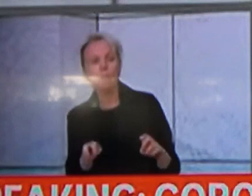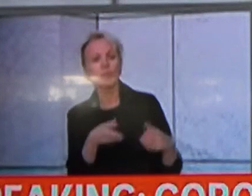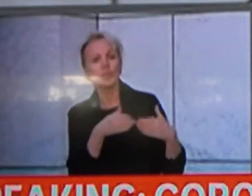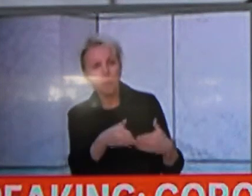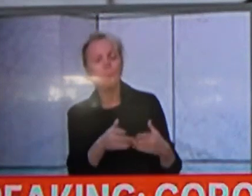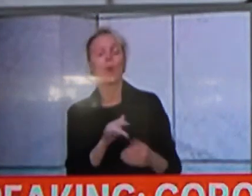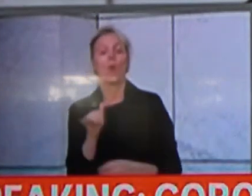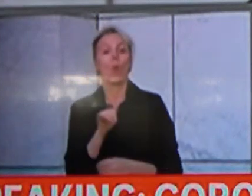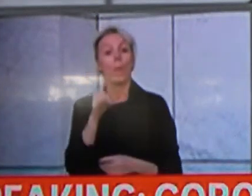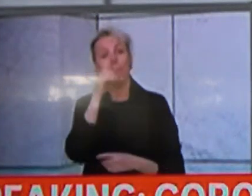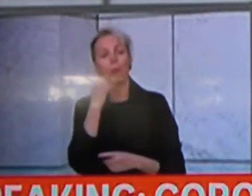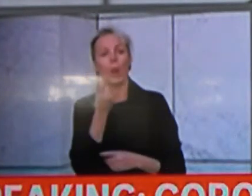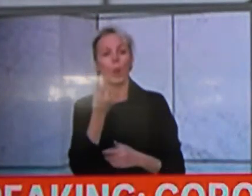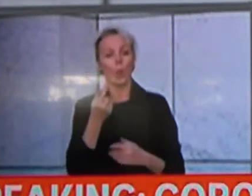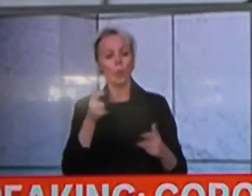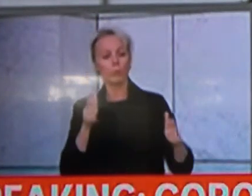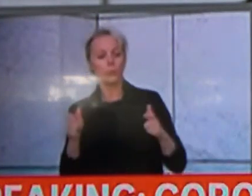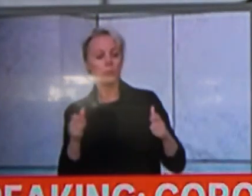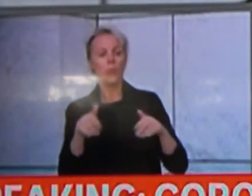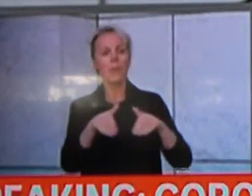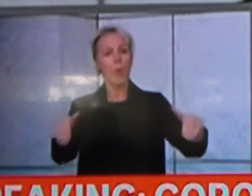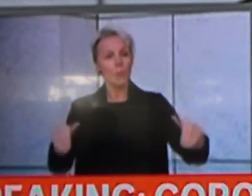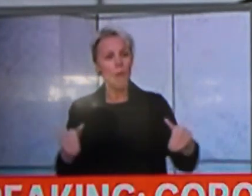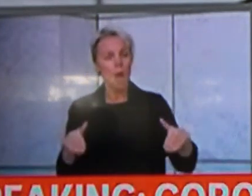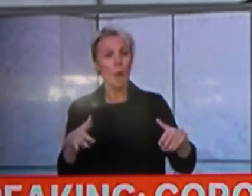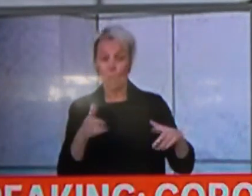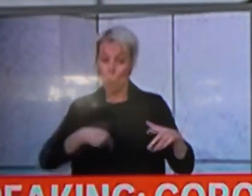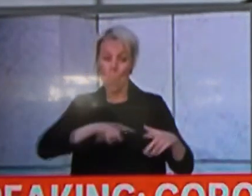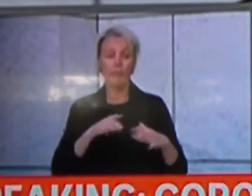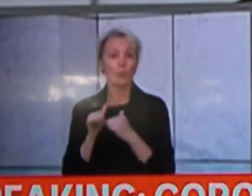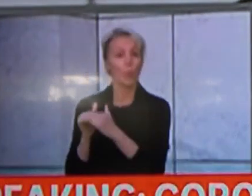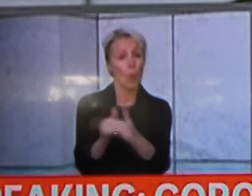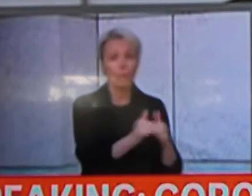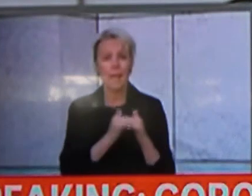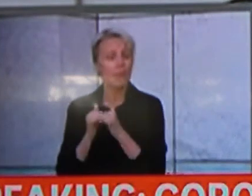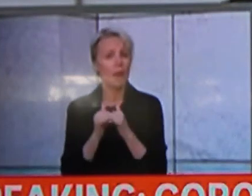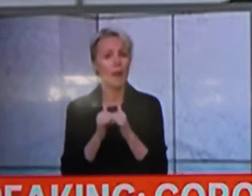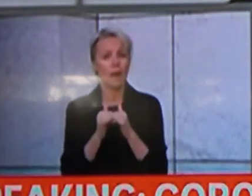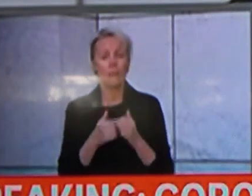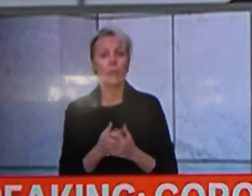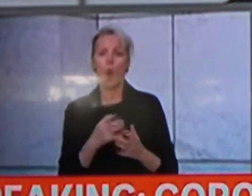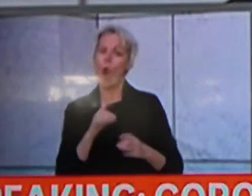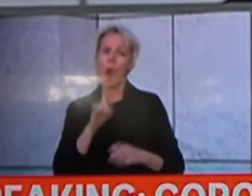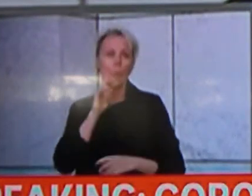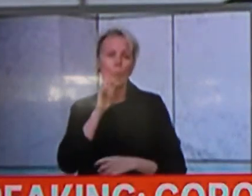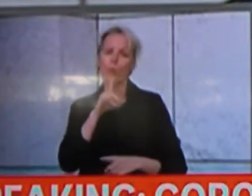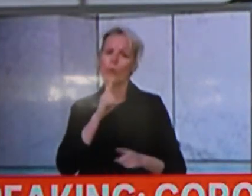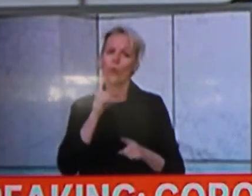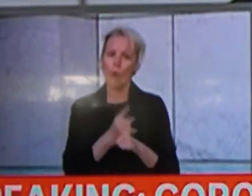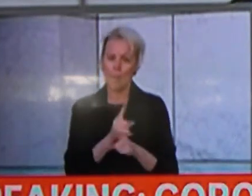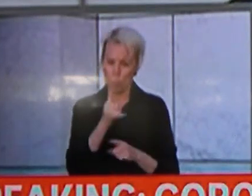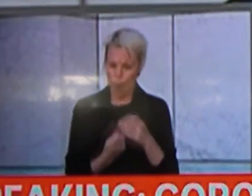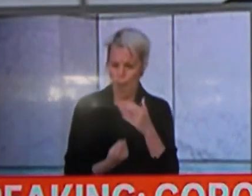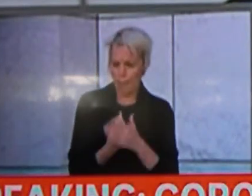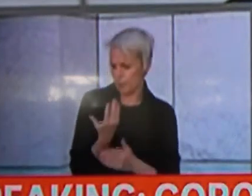Force who have their job as part of this process, they have to work together carefully. So I'm not going to get into any issue of commentary on